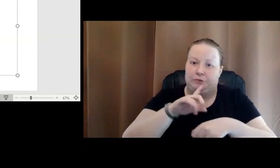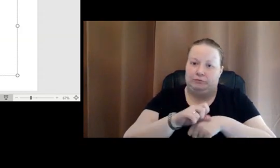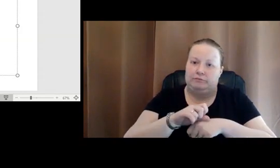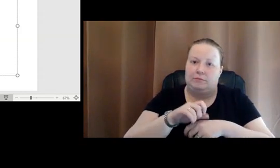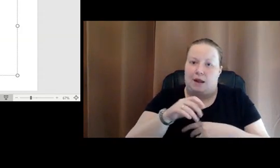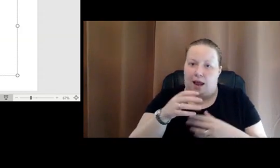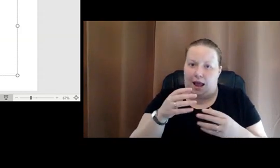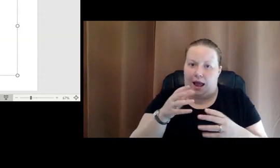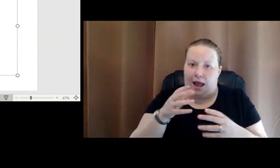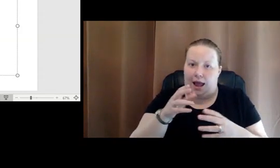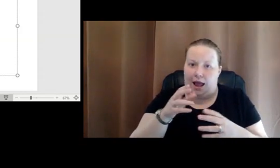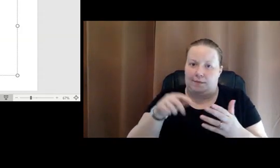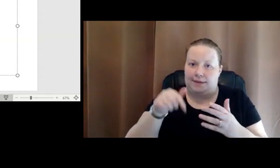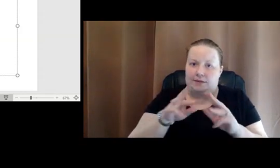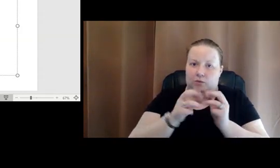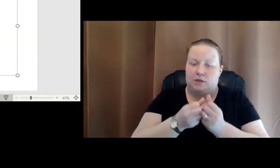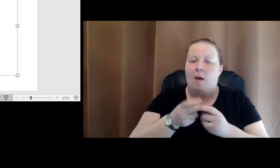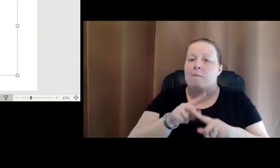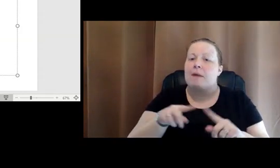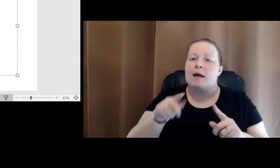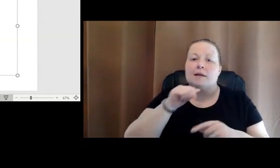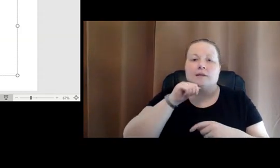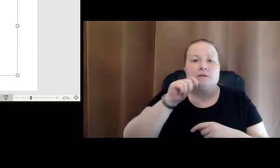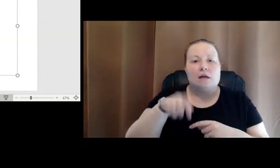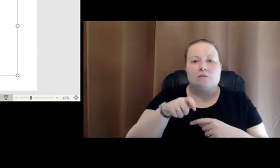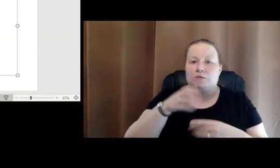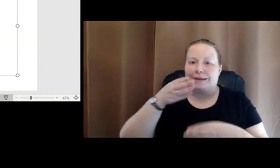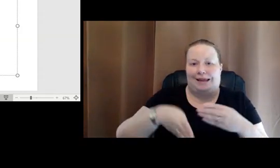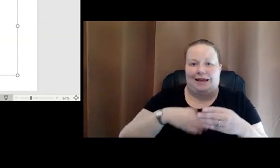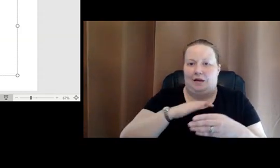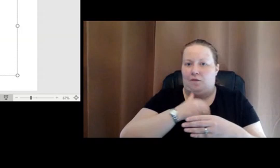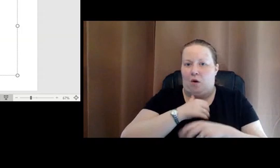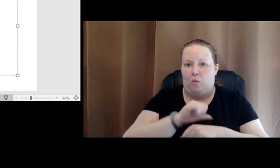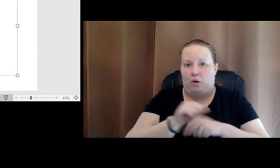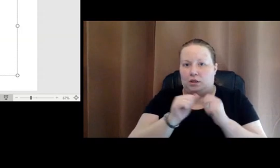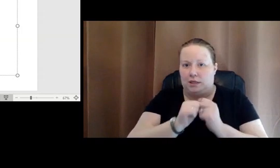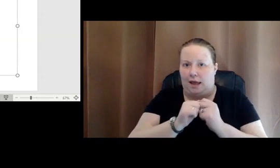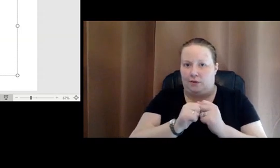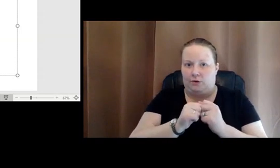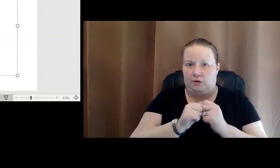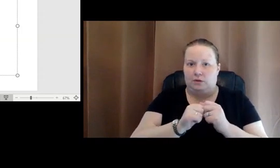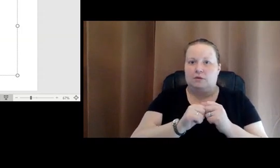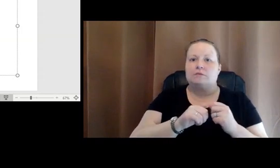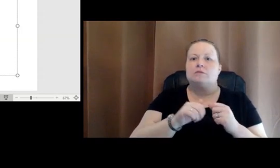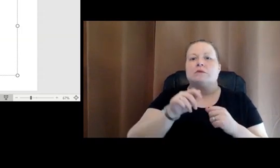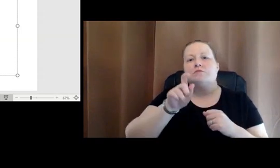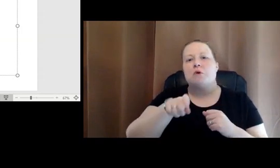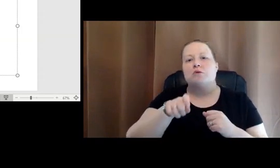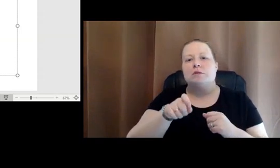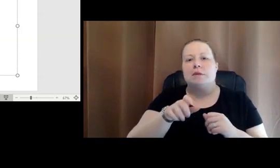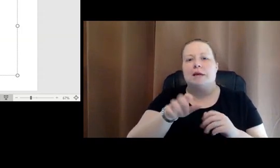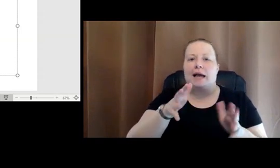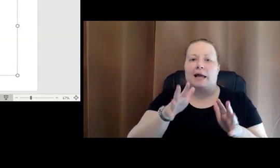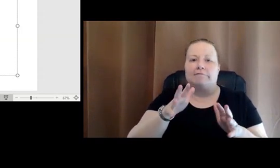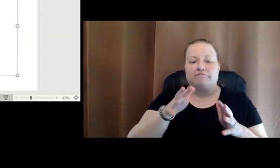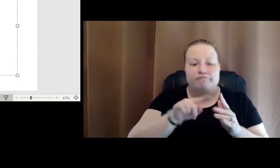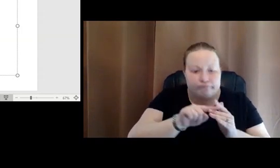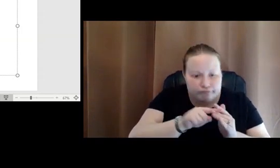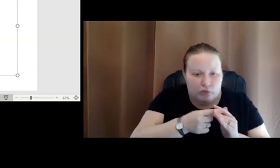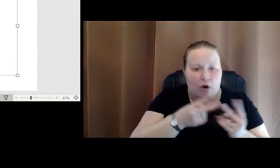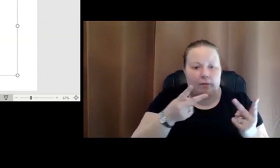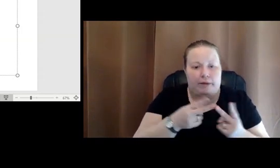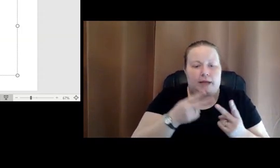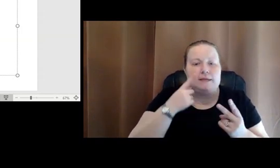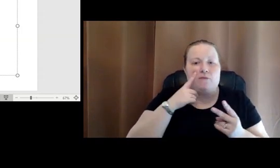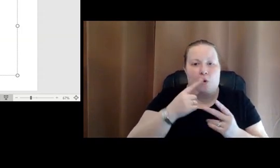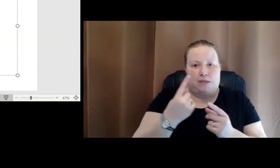but by no means are they meant to be the end of what we do together. They're meant to be sort of a springboard for something that can